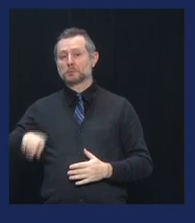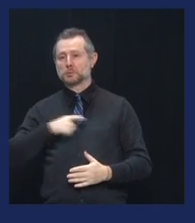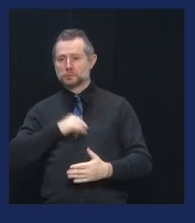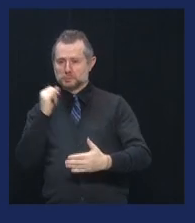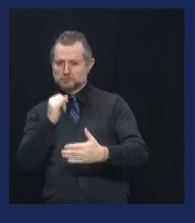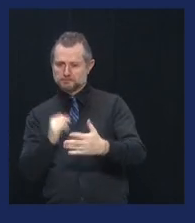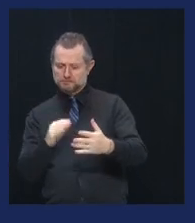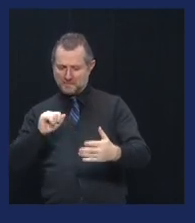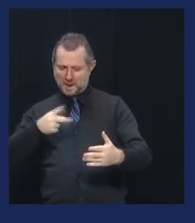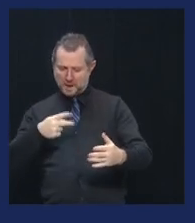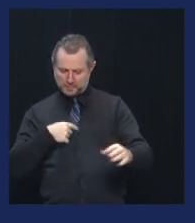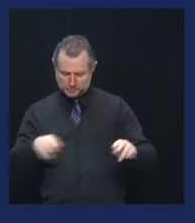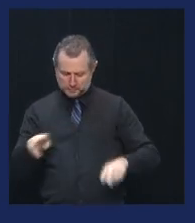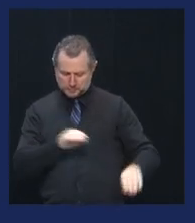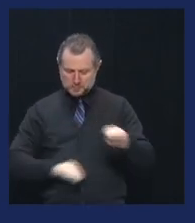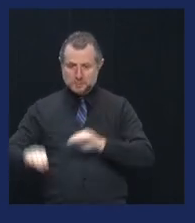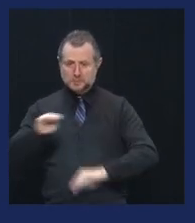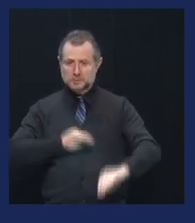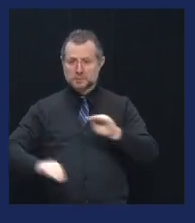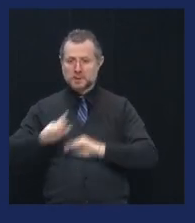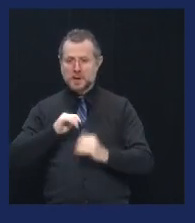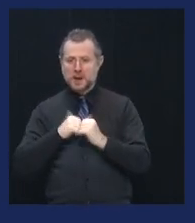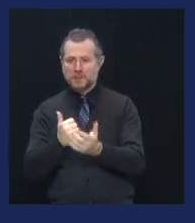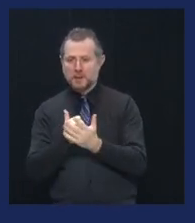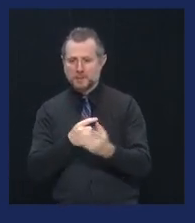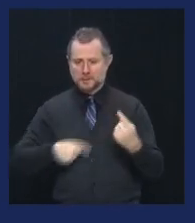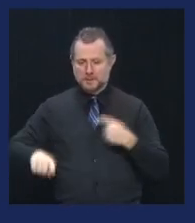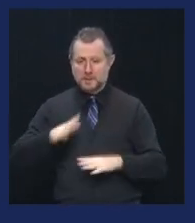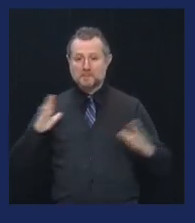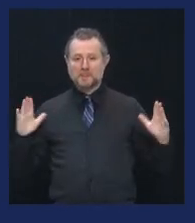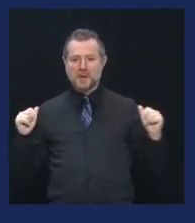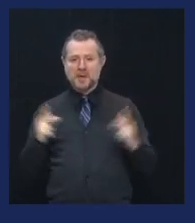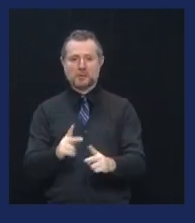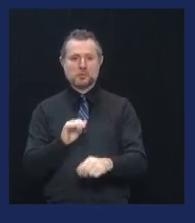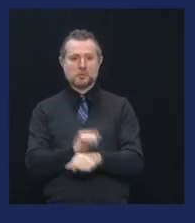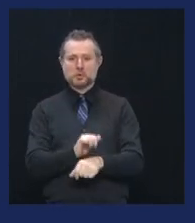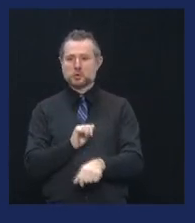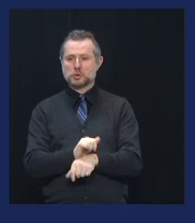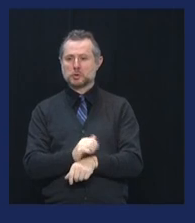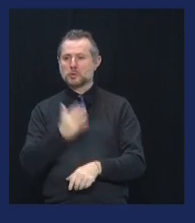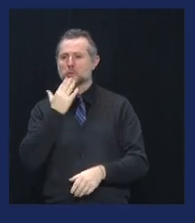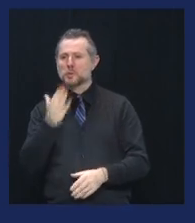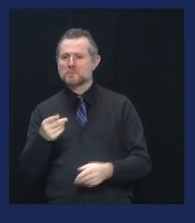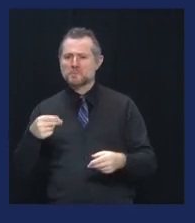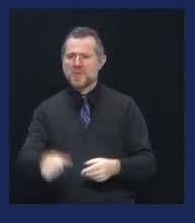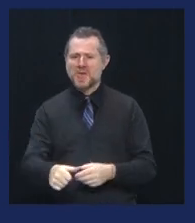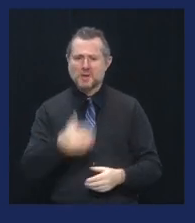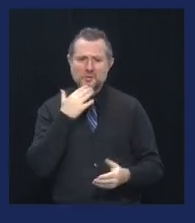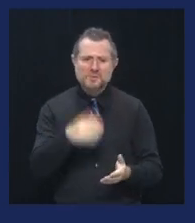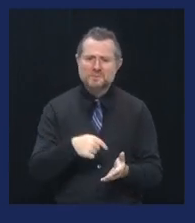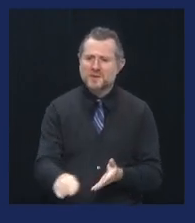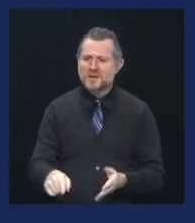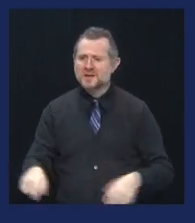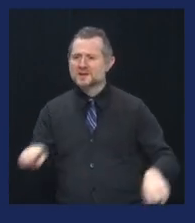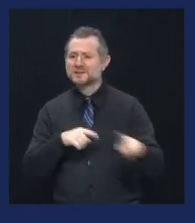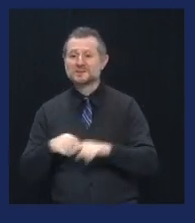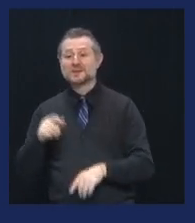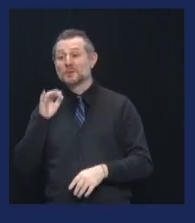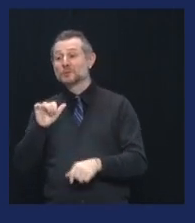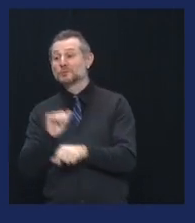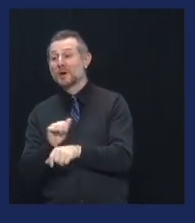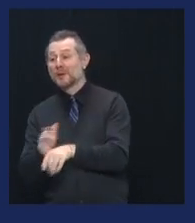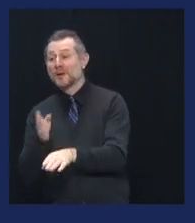to work in jobs that pay well, in industries that will grow rather than disappear in the coming